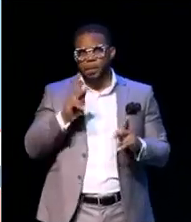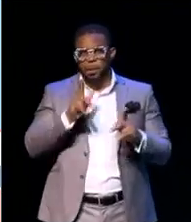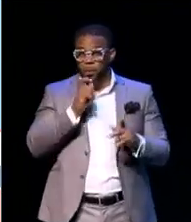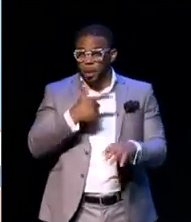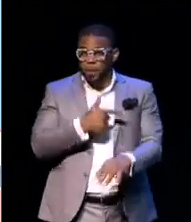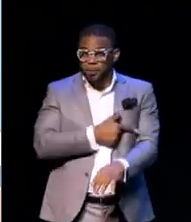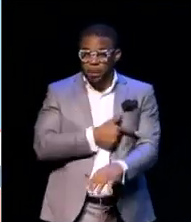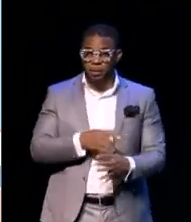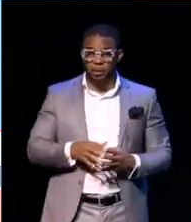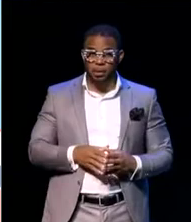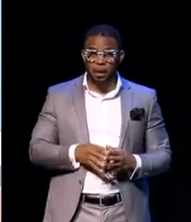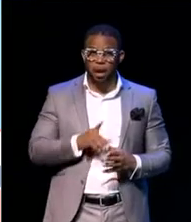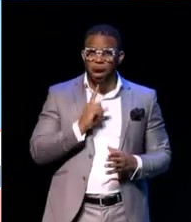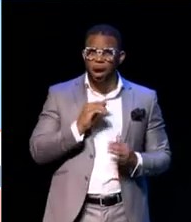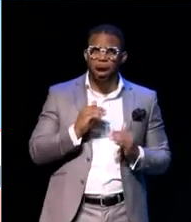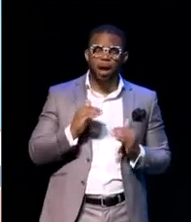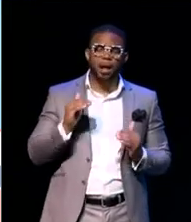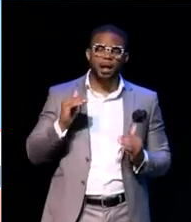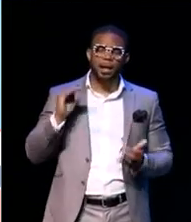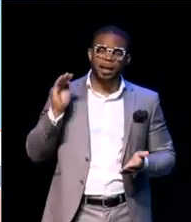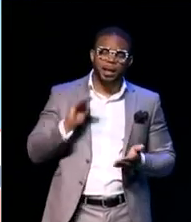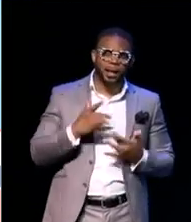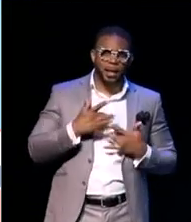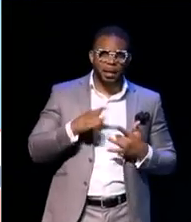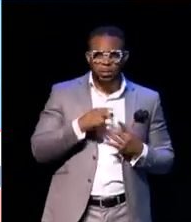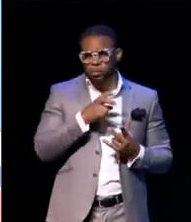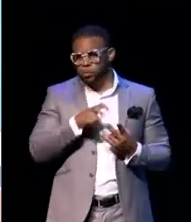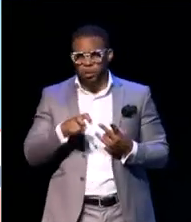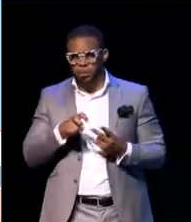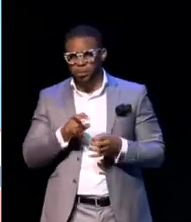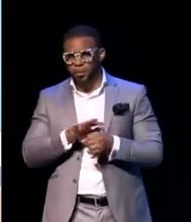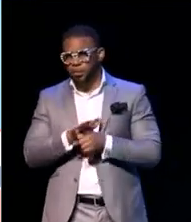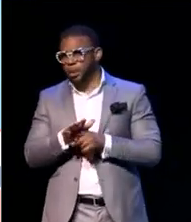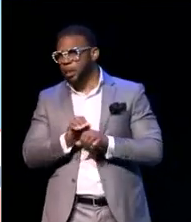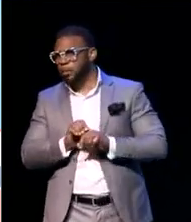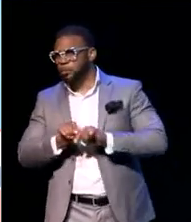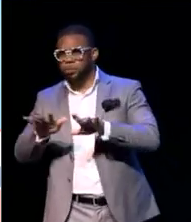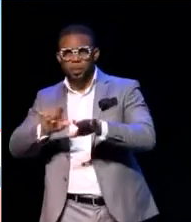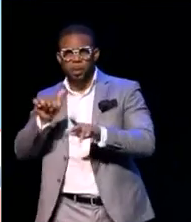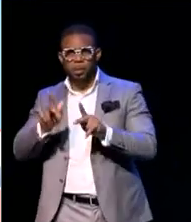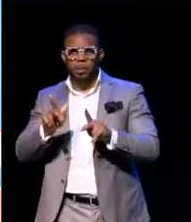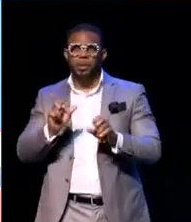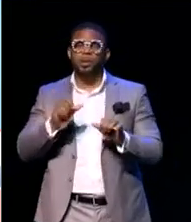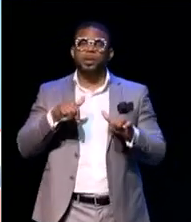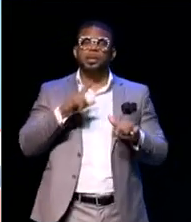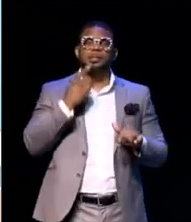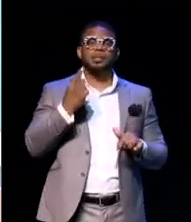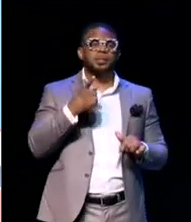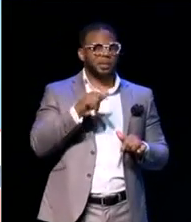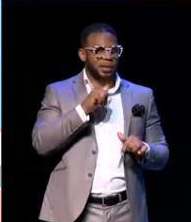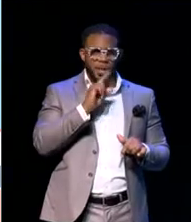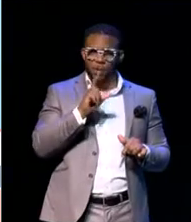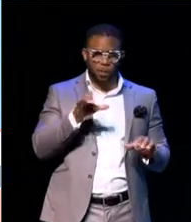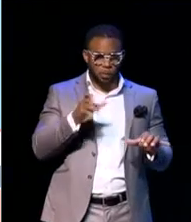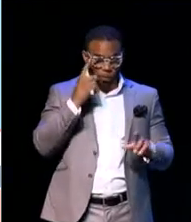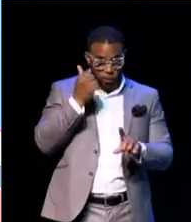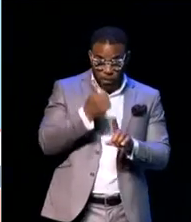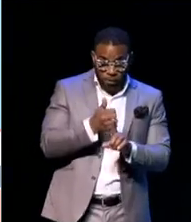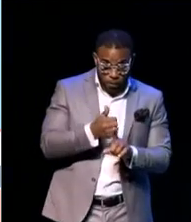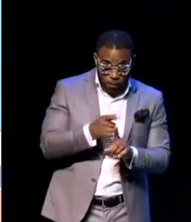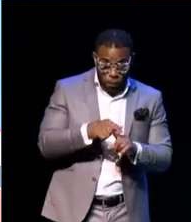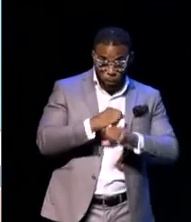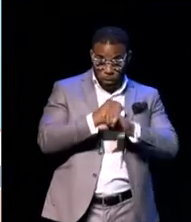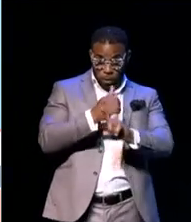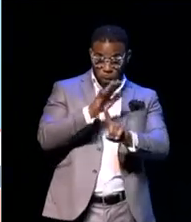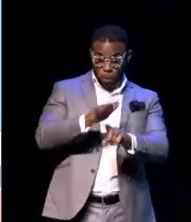who are vaccinated are far less likely to transfer the virus to other people. So this is something that you're not only doing for yourself